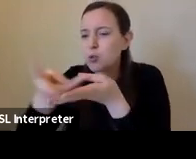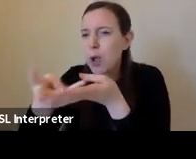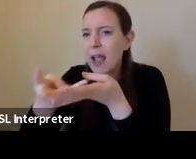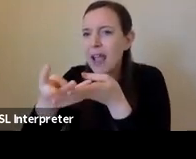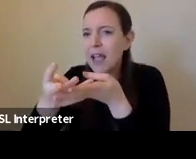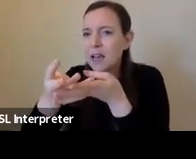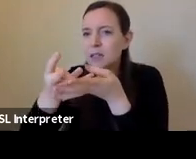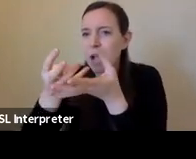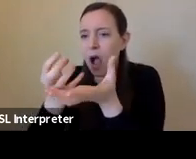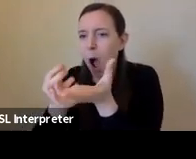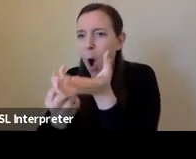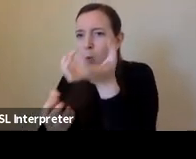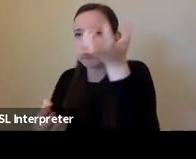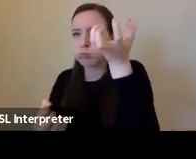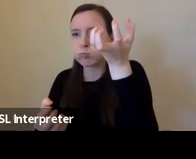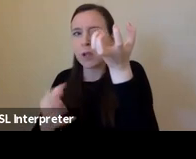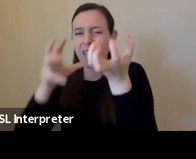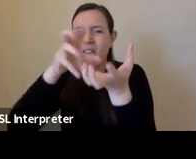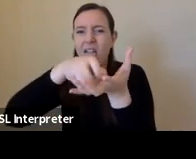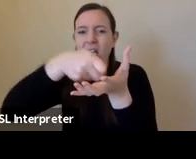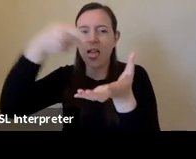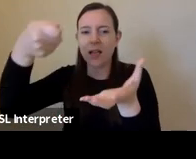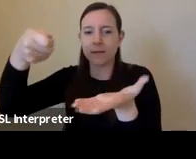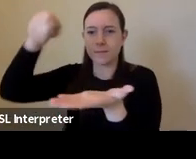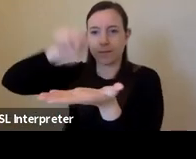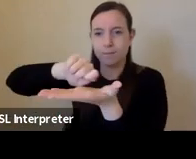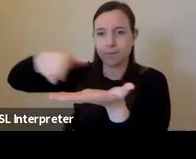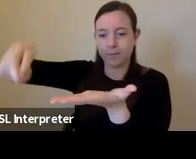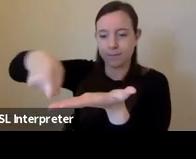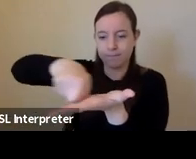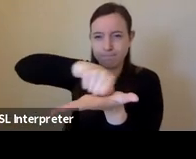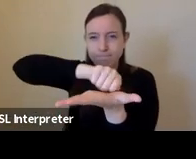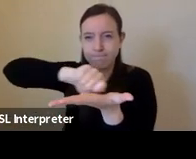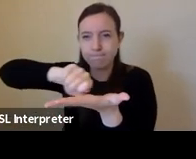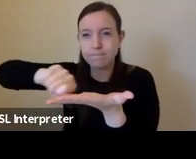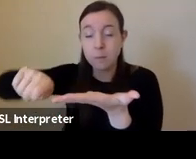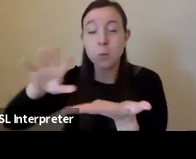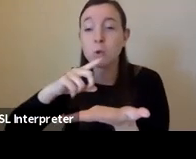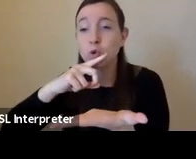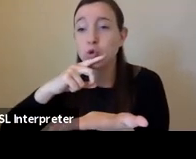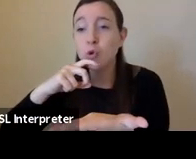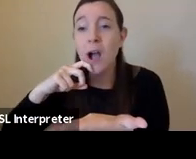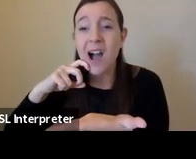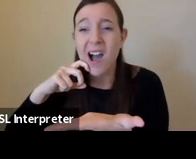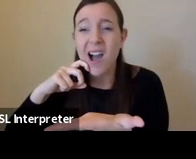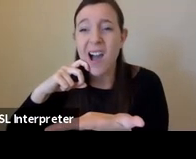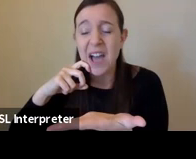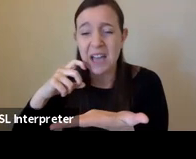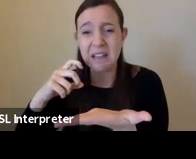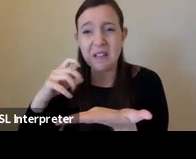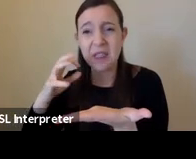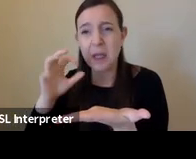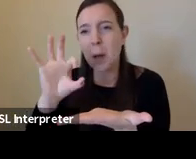liquid. And that will we'll dry those patties. I call them patties out, but you'll dry that out, and